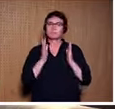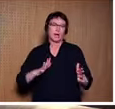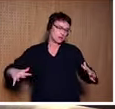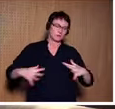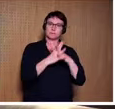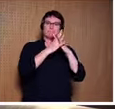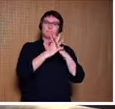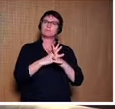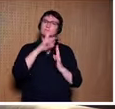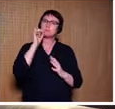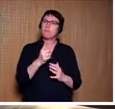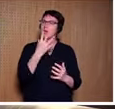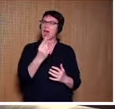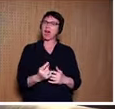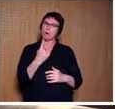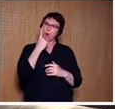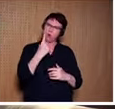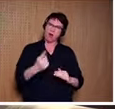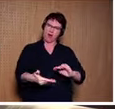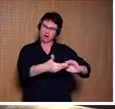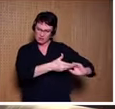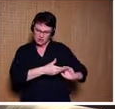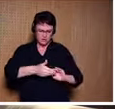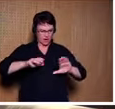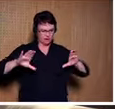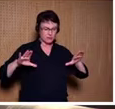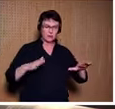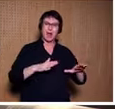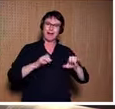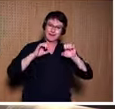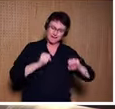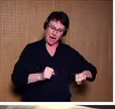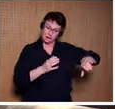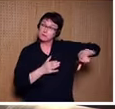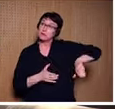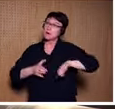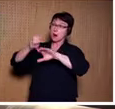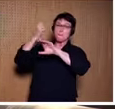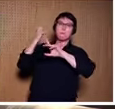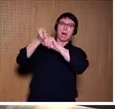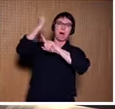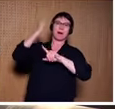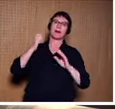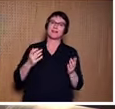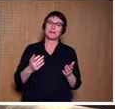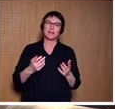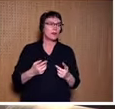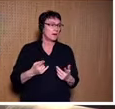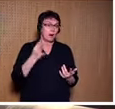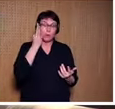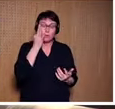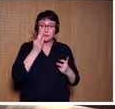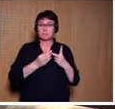a movement, one that's determined to realize those rights. for women and girls in all their